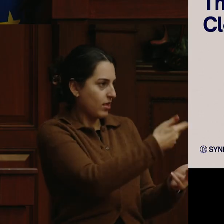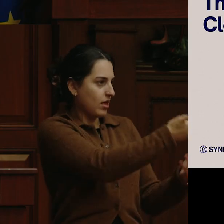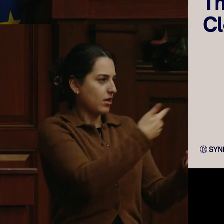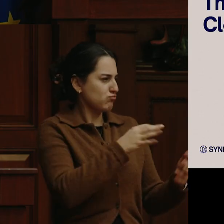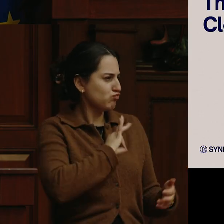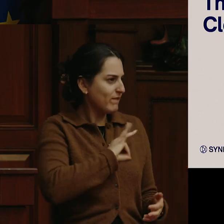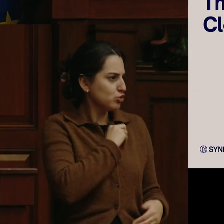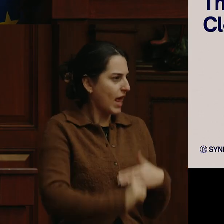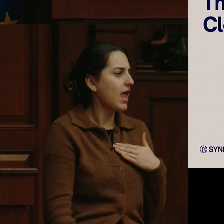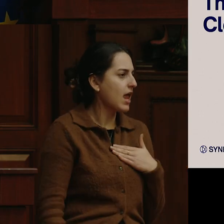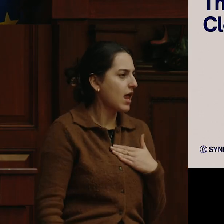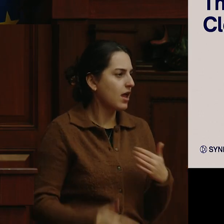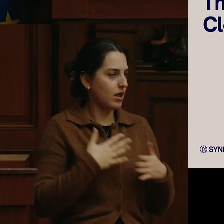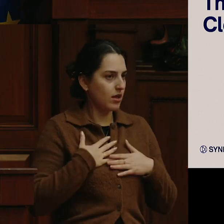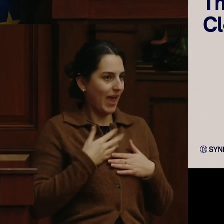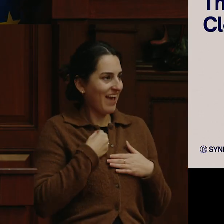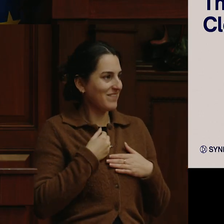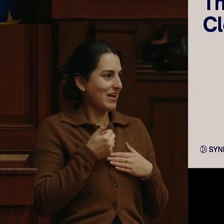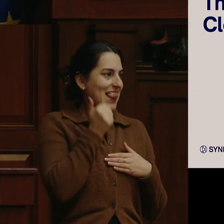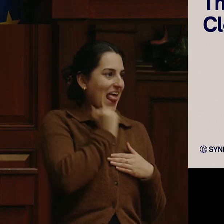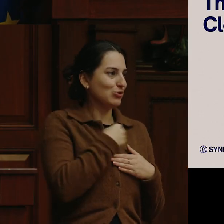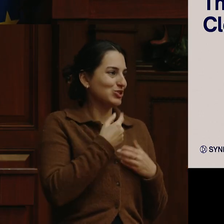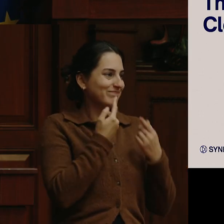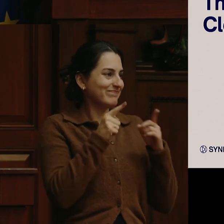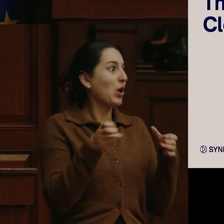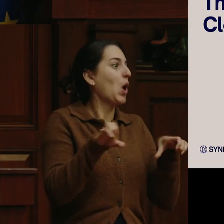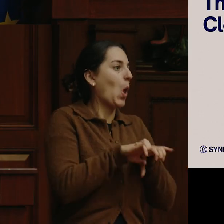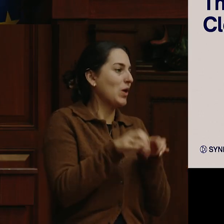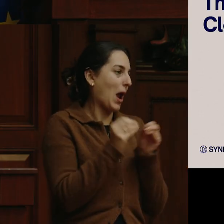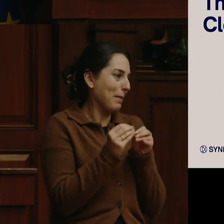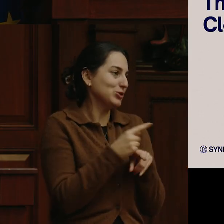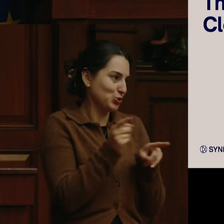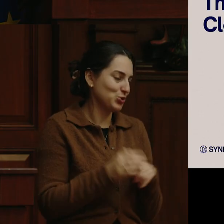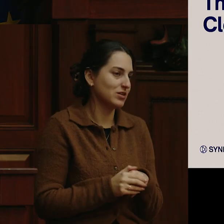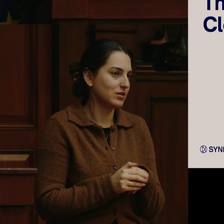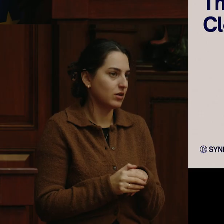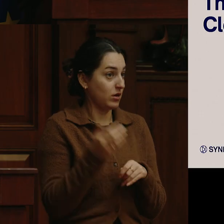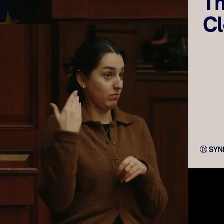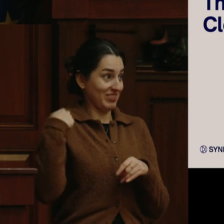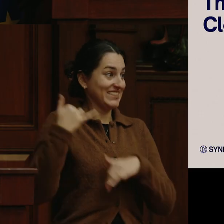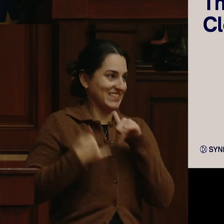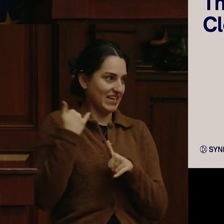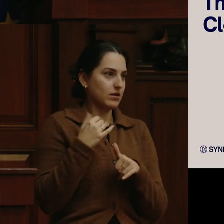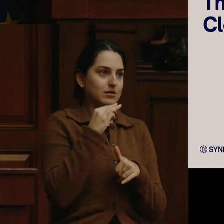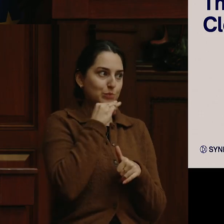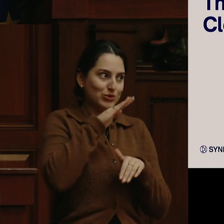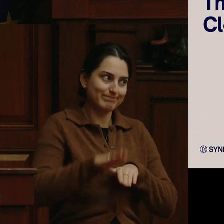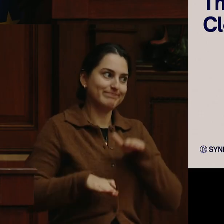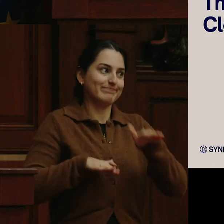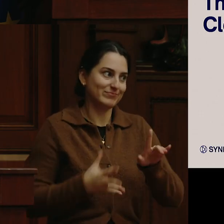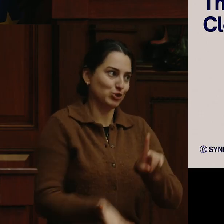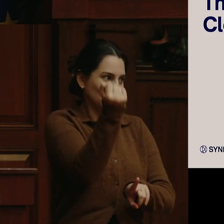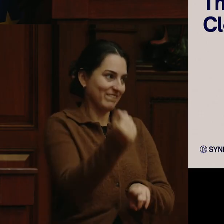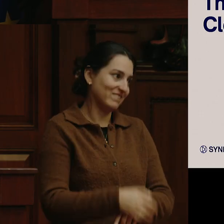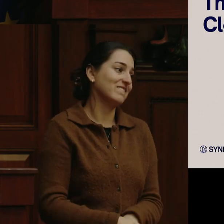privilege today to deliver the closing remarks. Earlier this year, an important milestone was